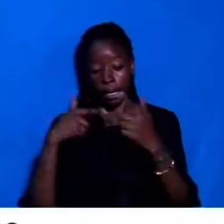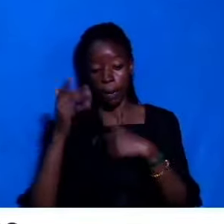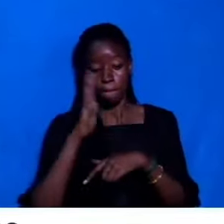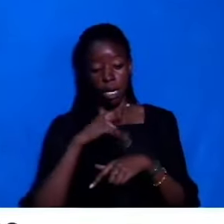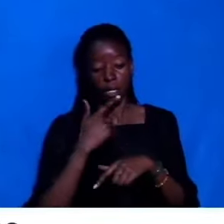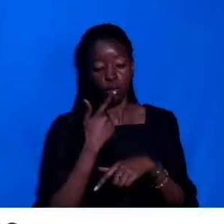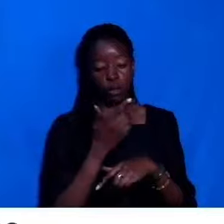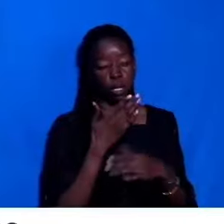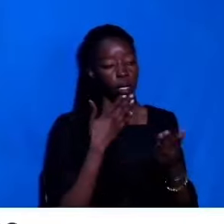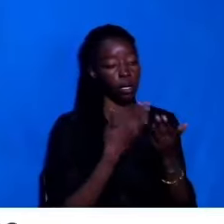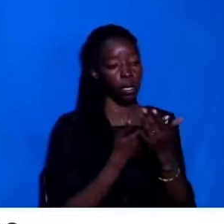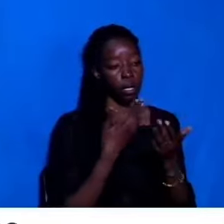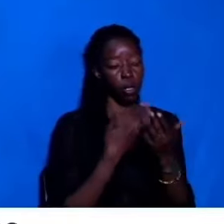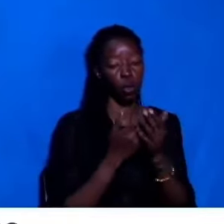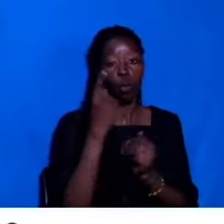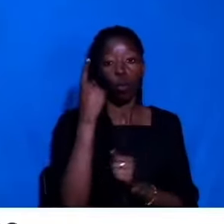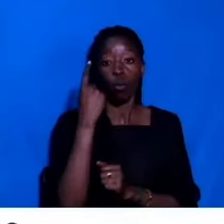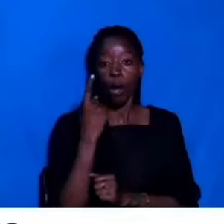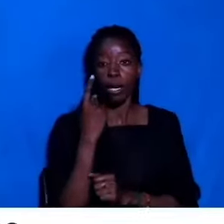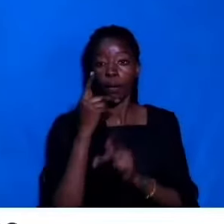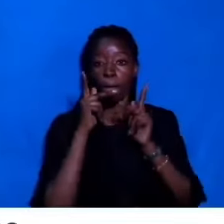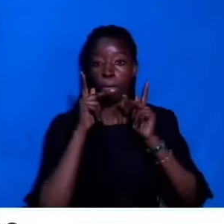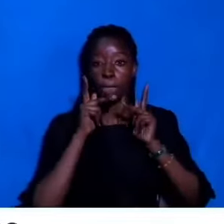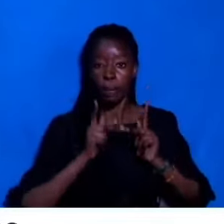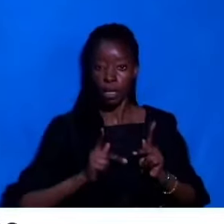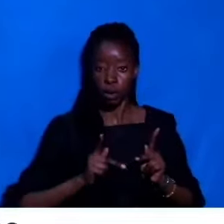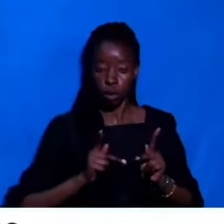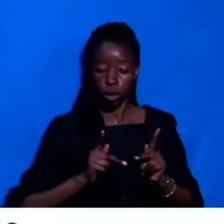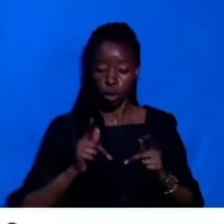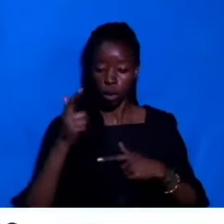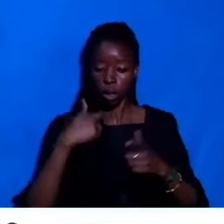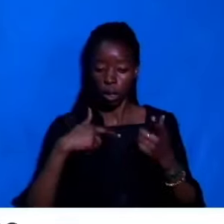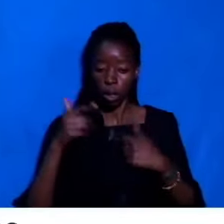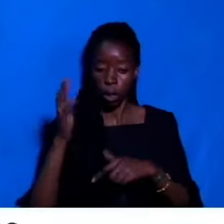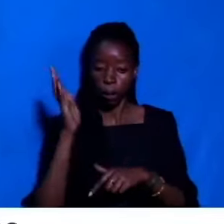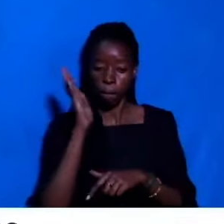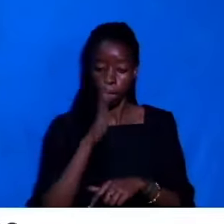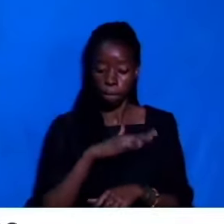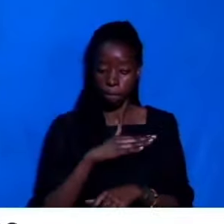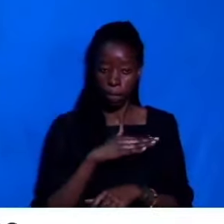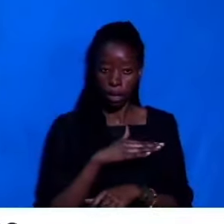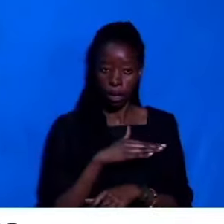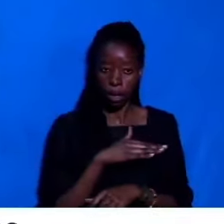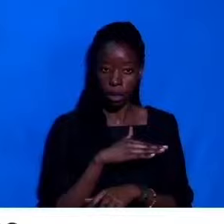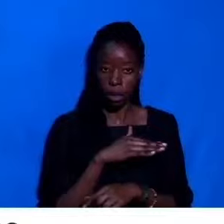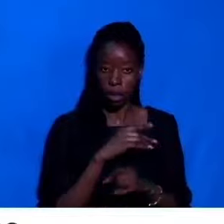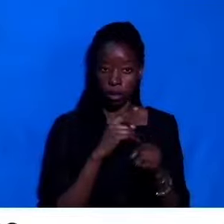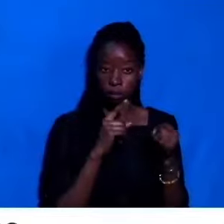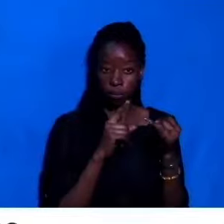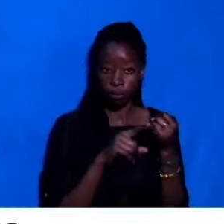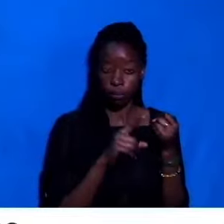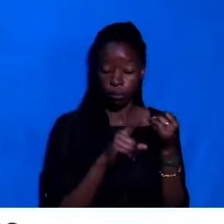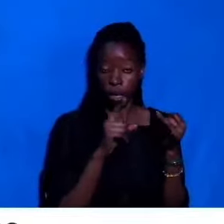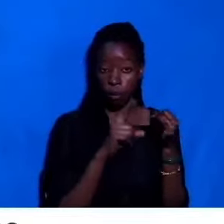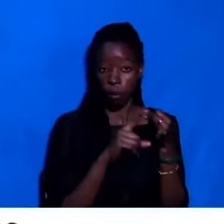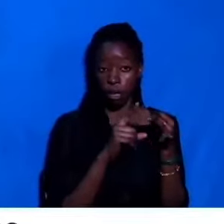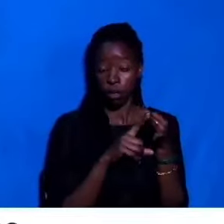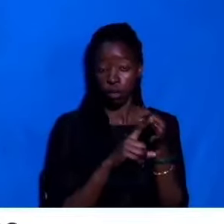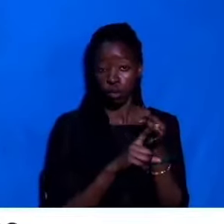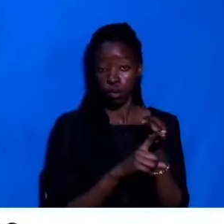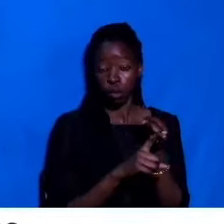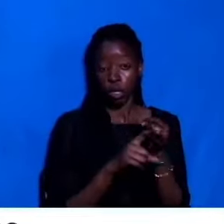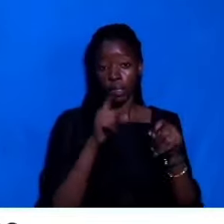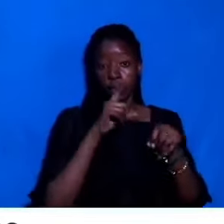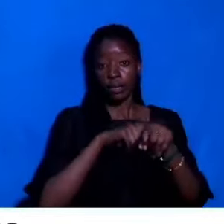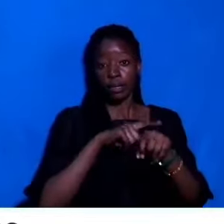One of them put a pause button, came back. That is point number one. Number two, when did he